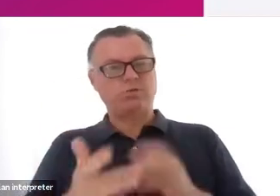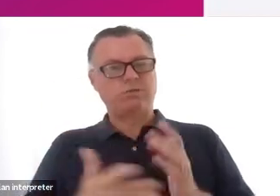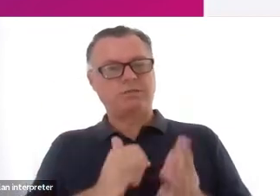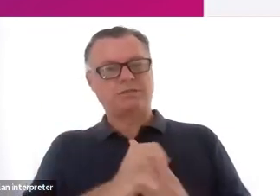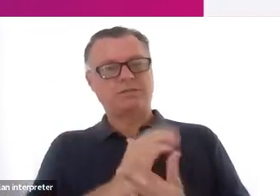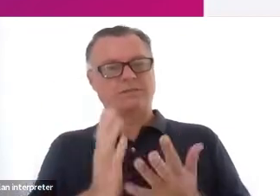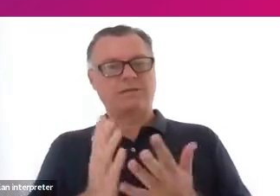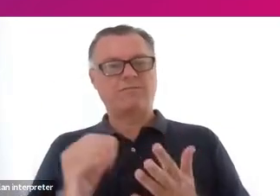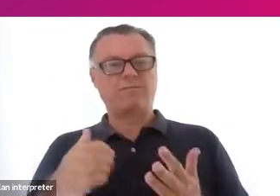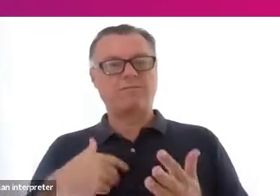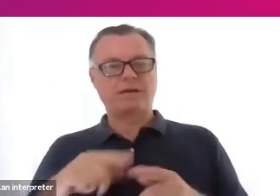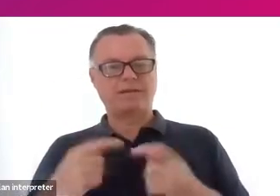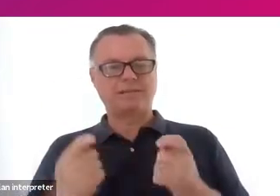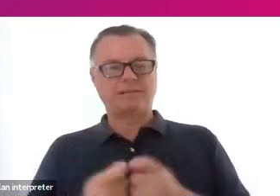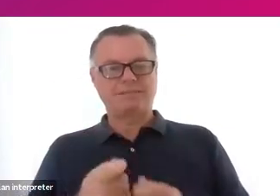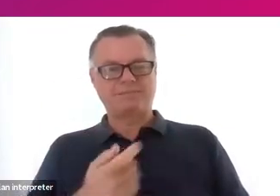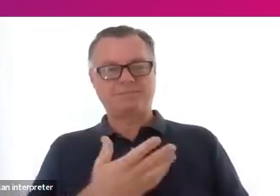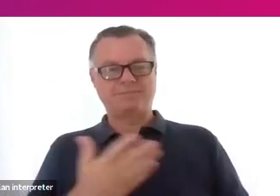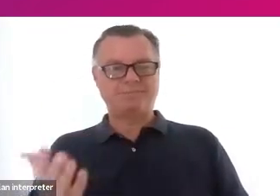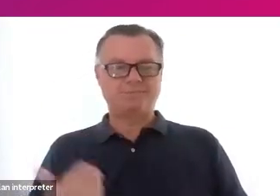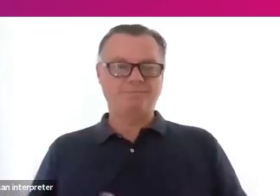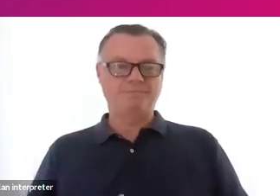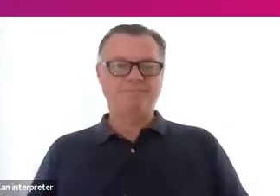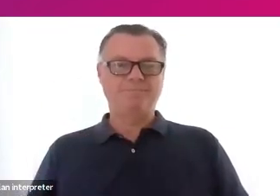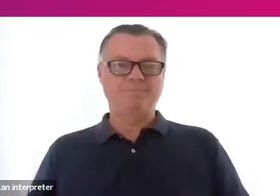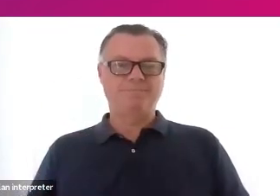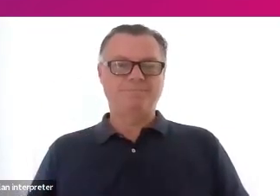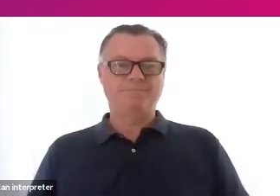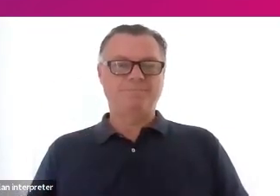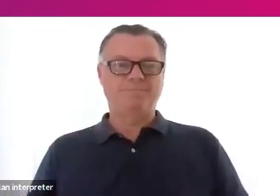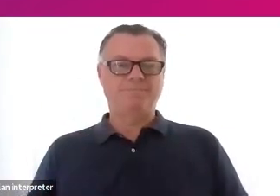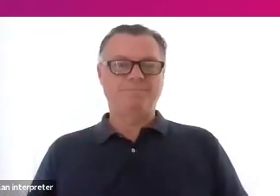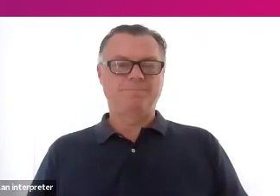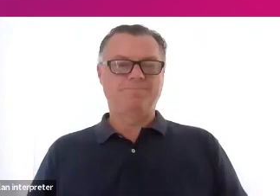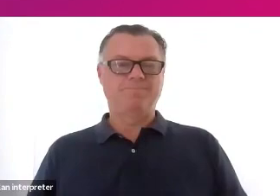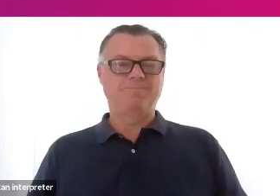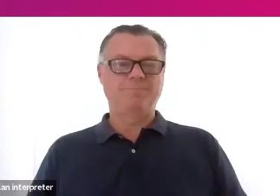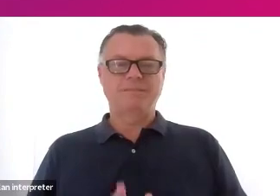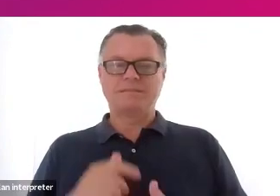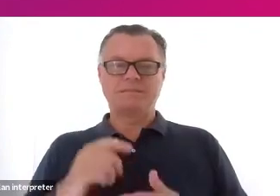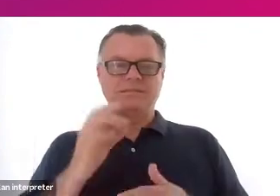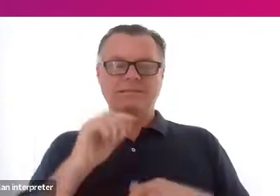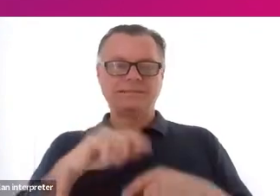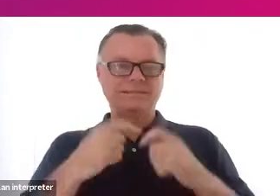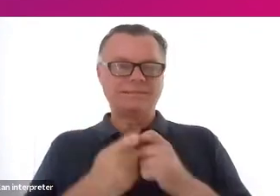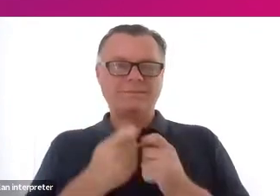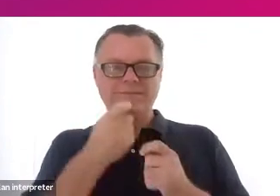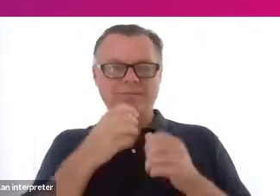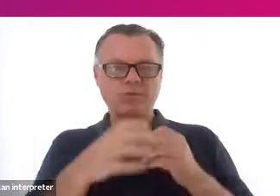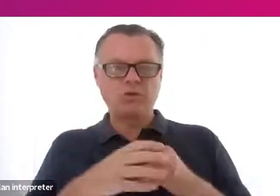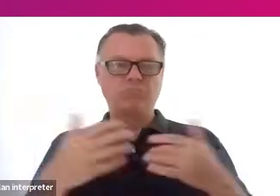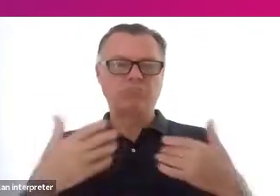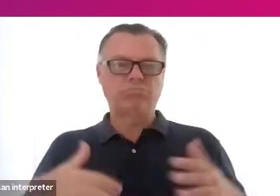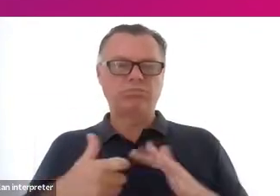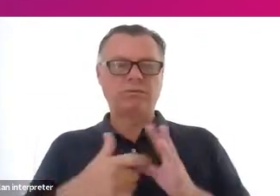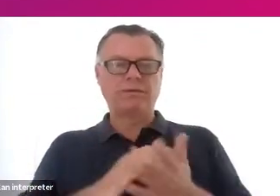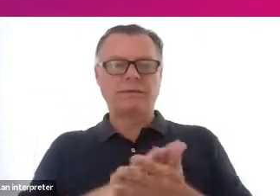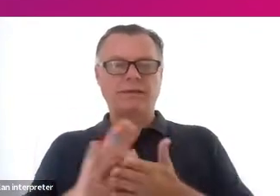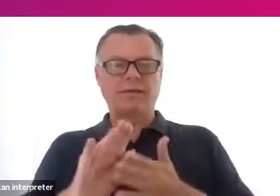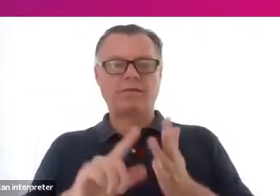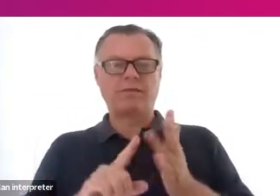show a quick kind of highlight of the team here. Incredible, small but mighty team: Kath, Oliver,